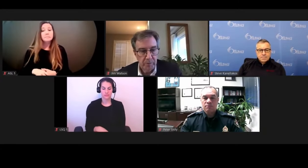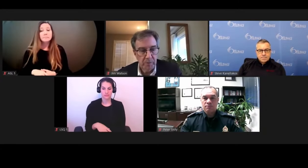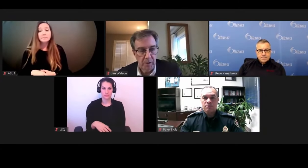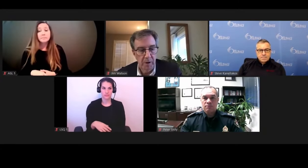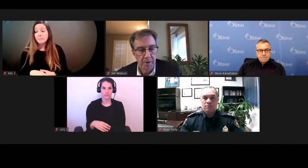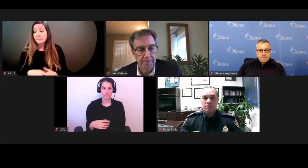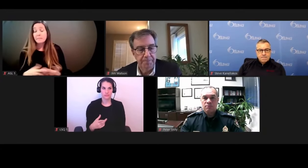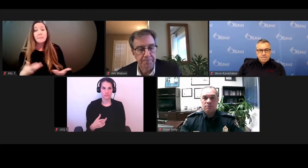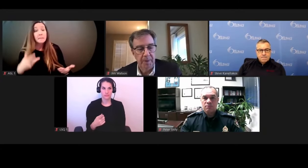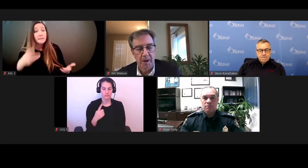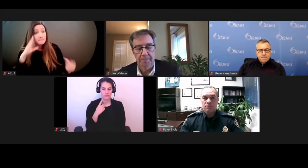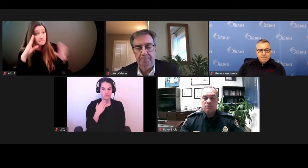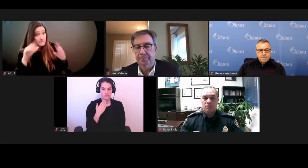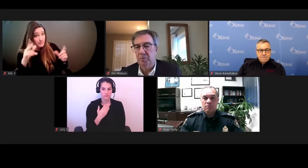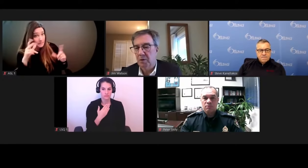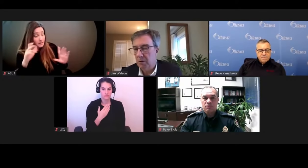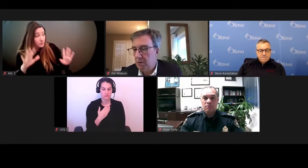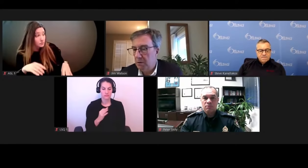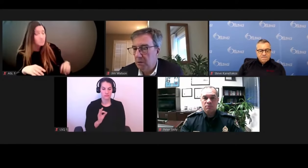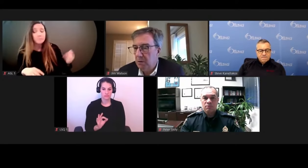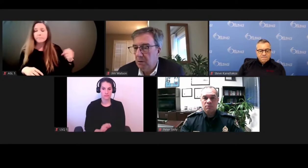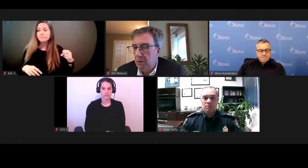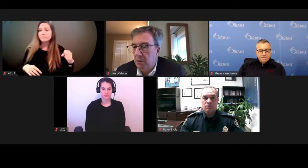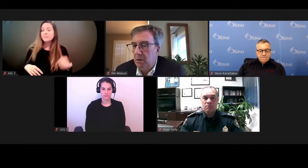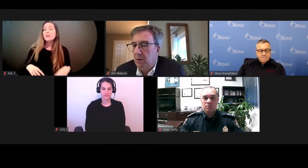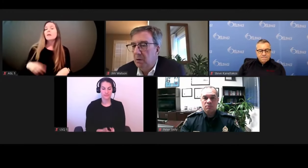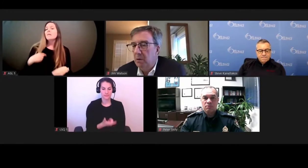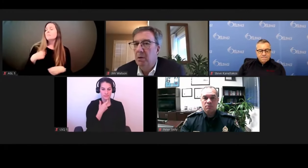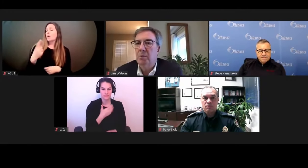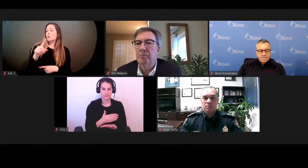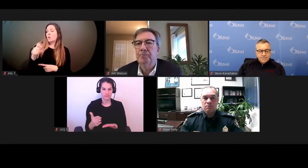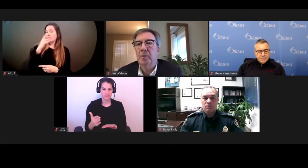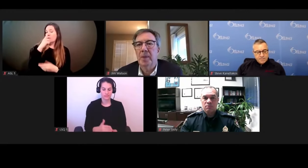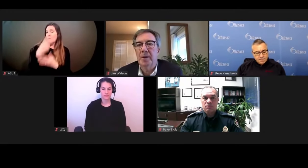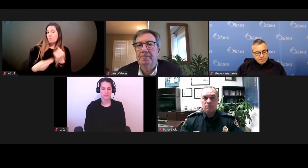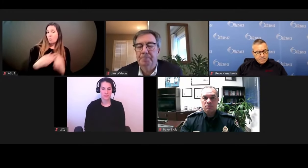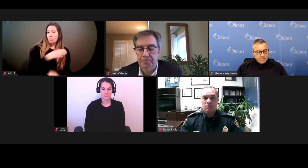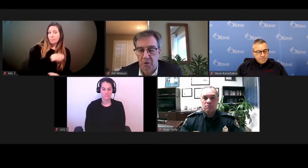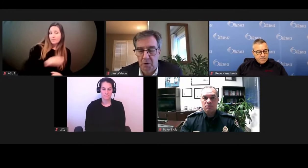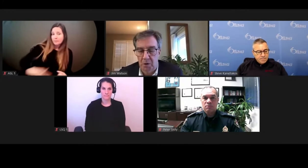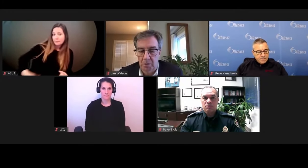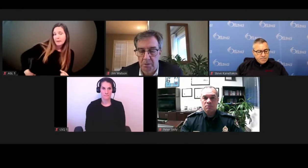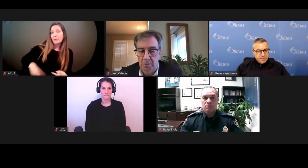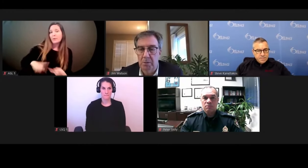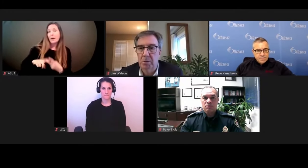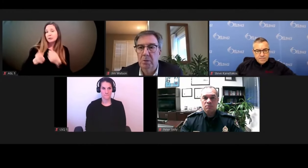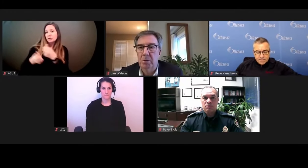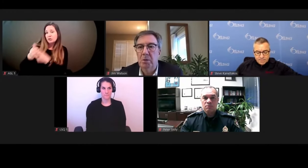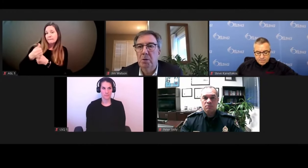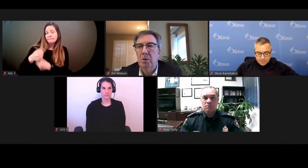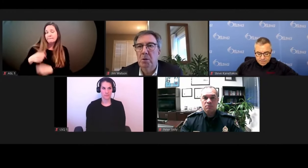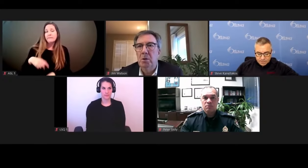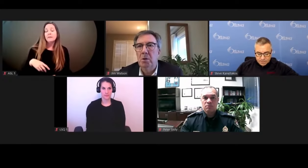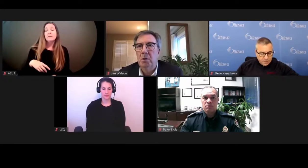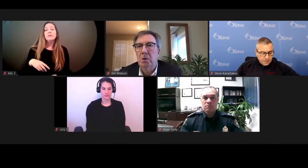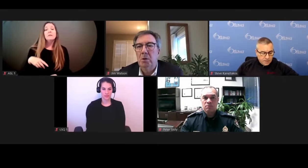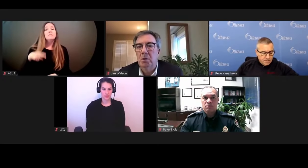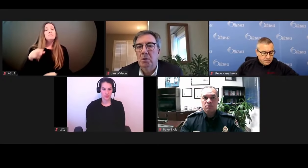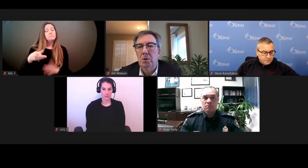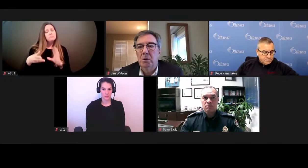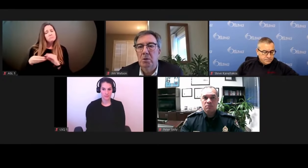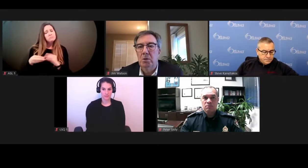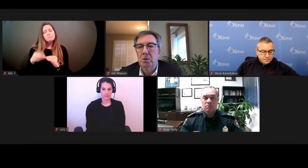right. Sure. I have a question for both Chief and the Mayor. Chief, you have said that you increasingly don't believe that there is